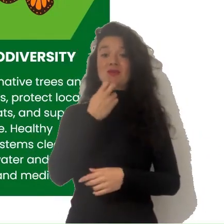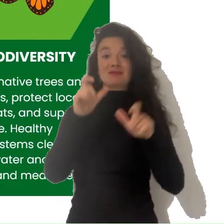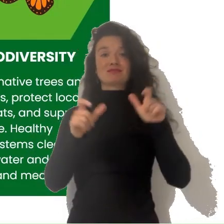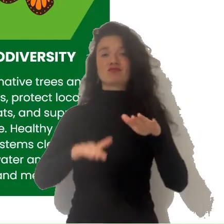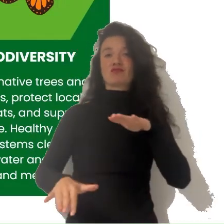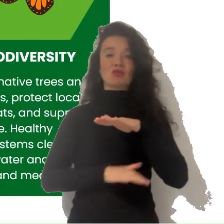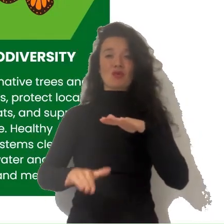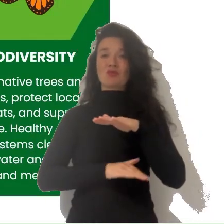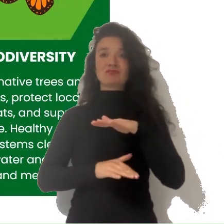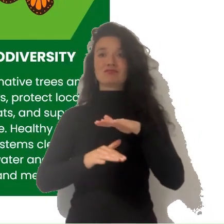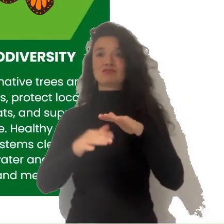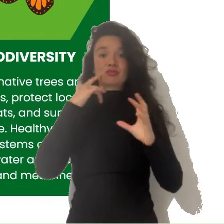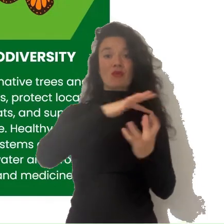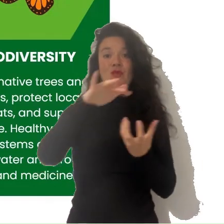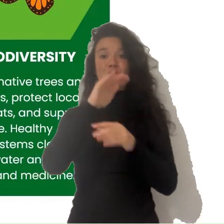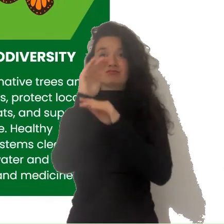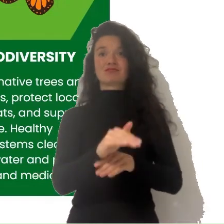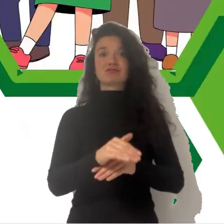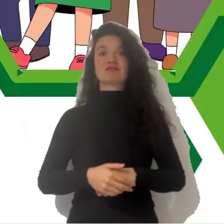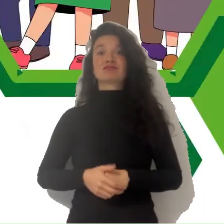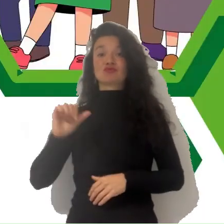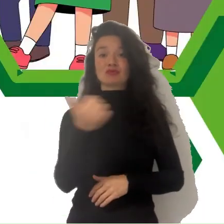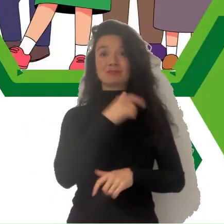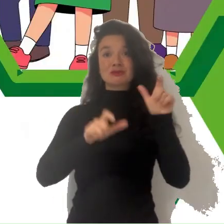country and not disrespect it.